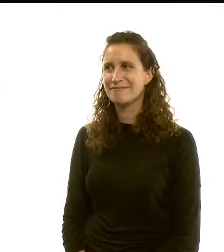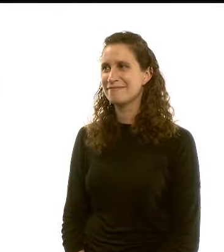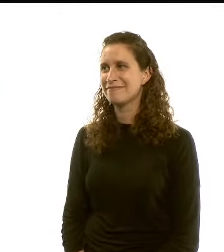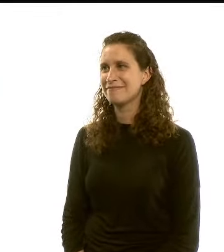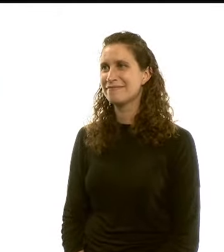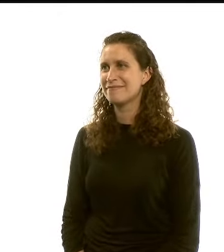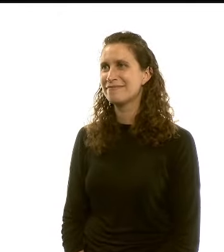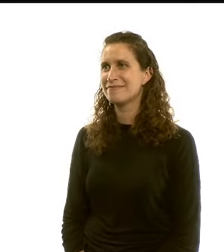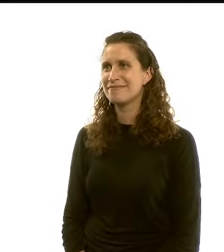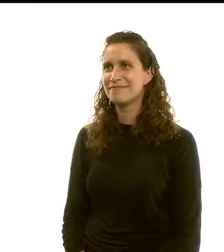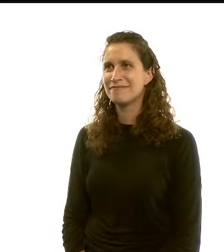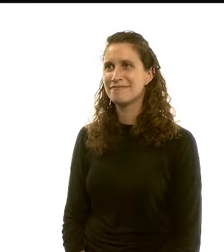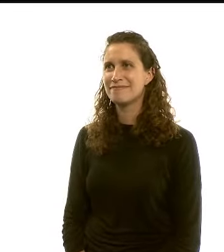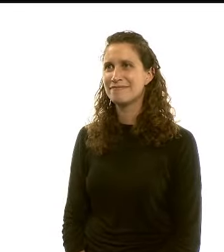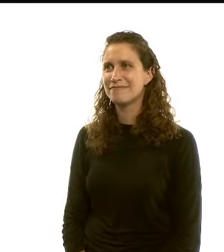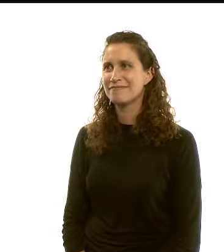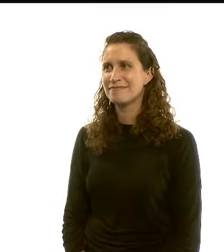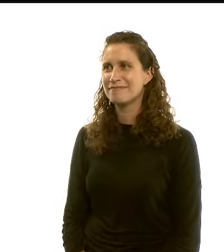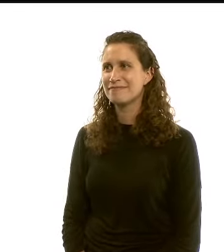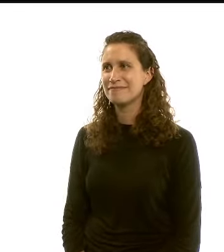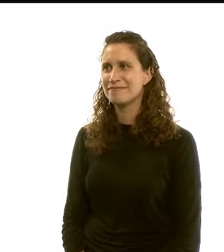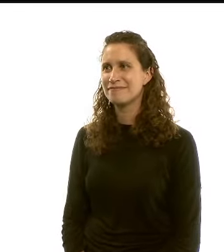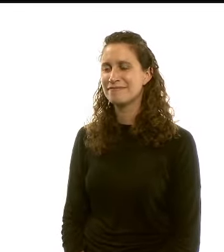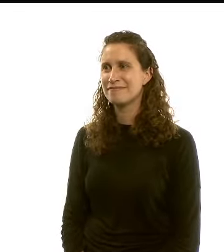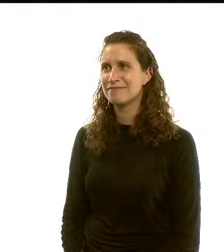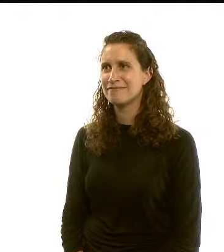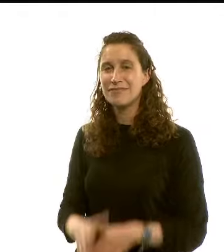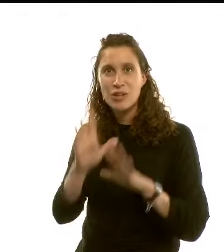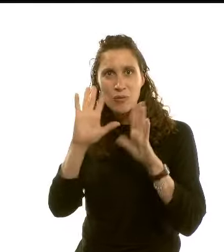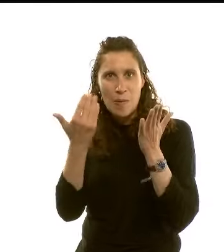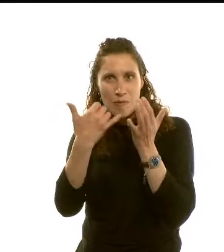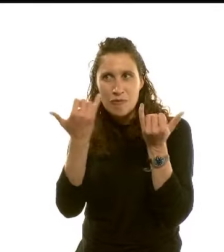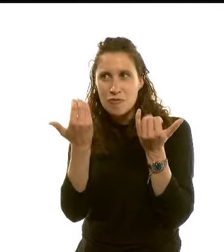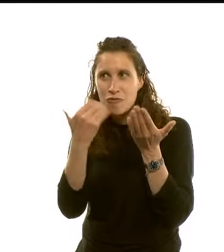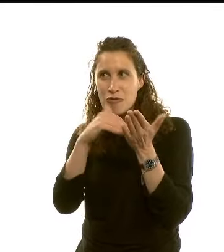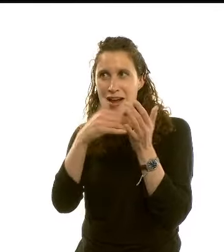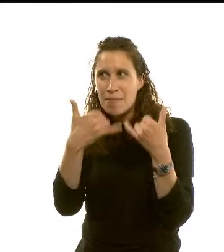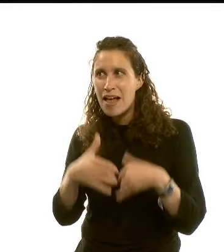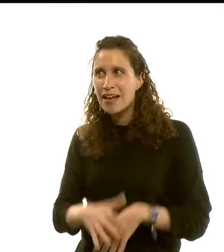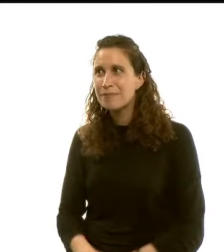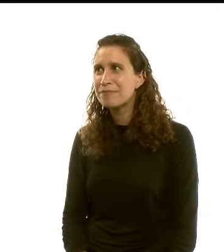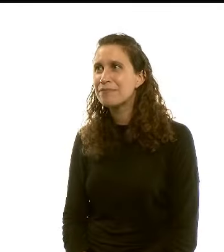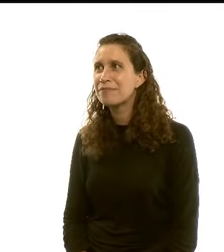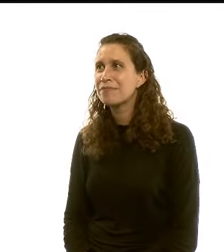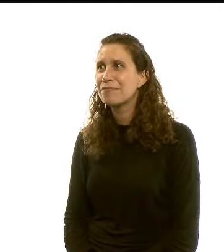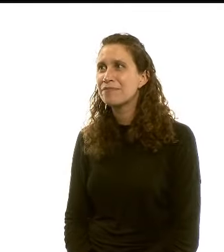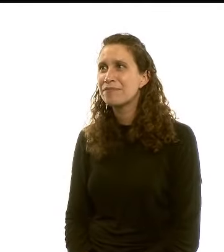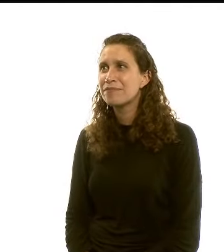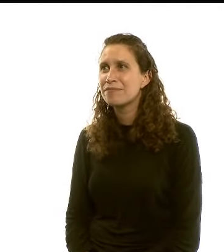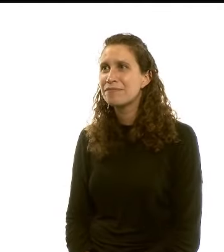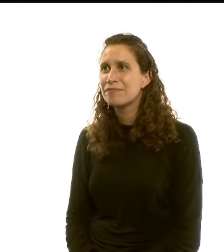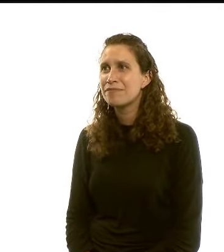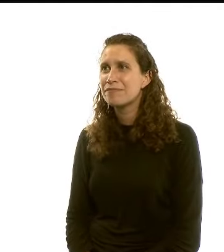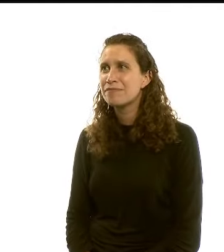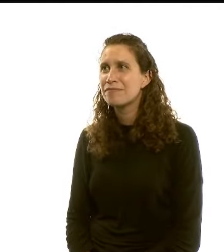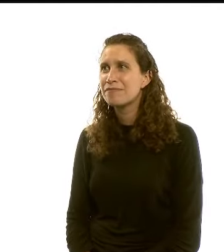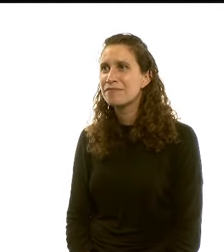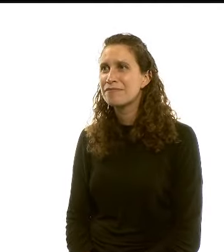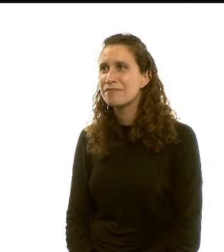She even got over the duck. Let's see the replay of that. Look at this. That could not have gone